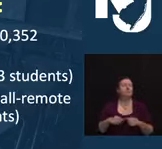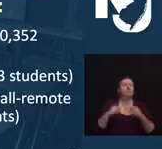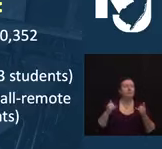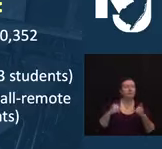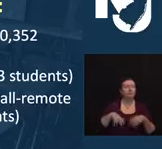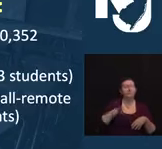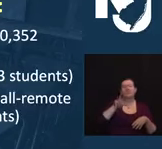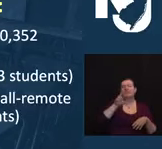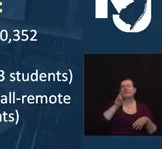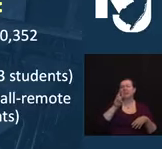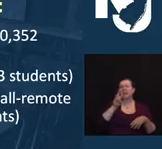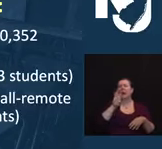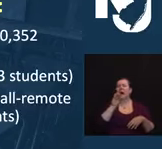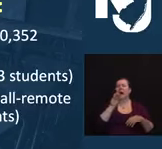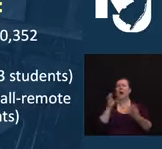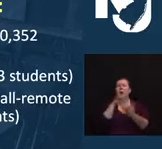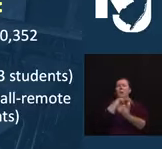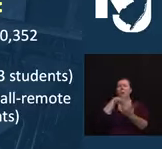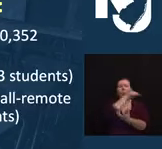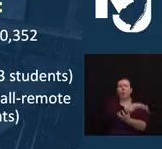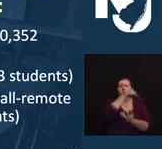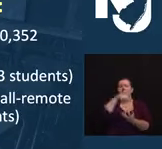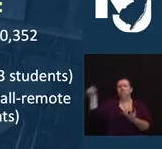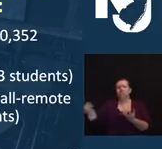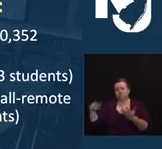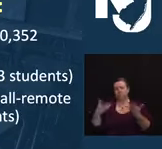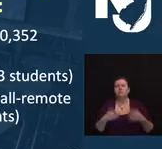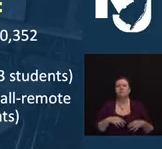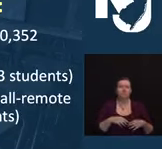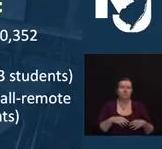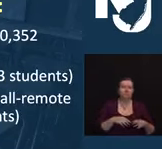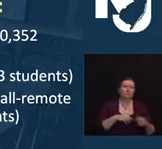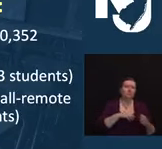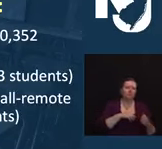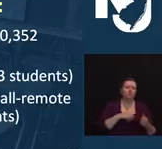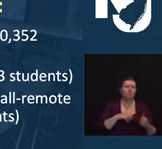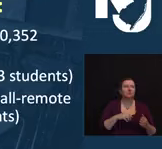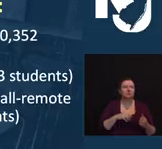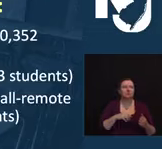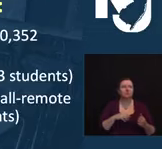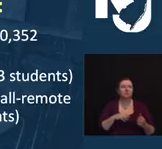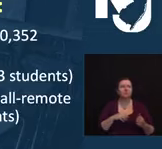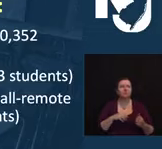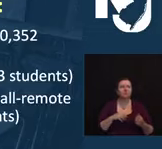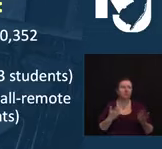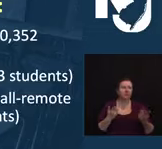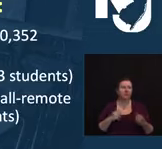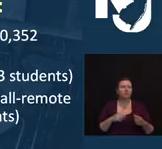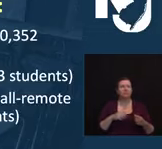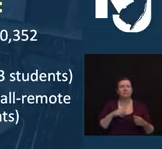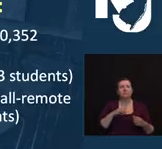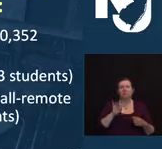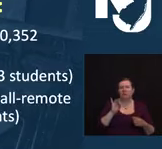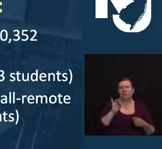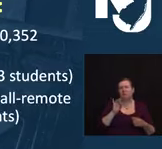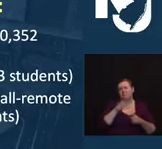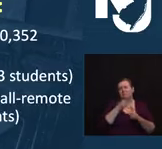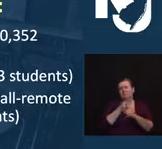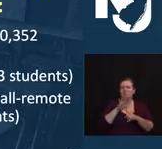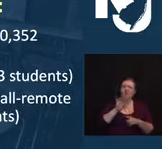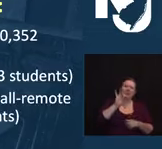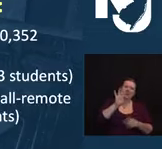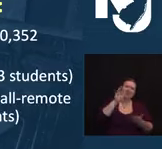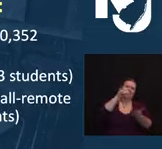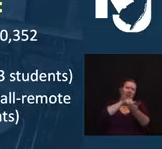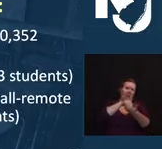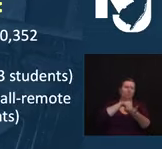in-person, hybrid, or all remote learning across their buildings, and this impacts about 85,000 students. But